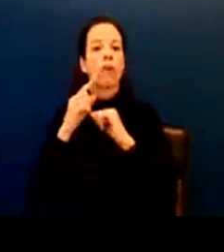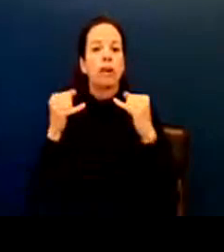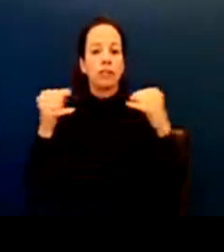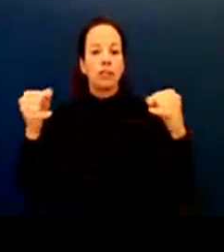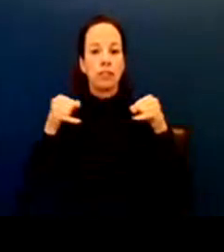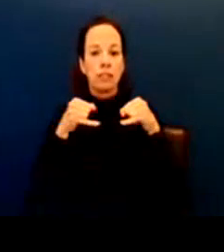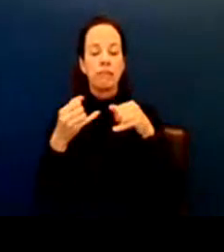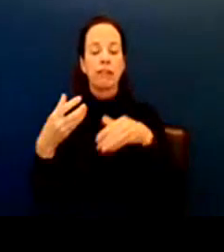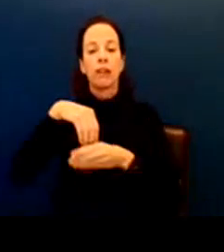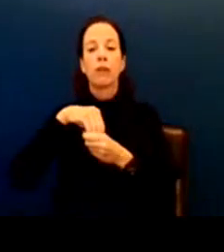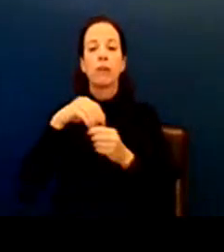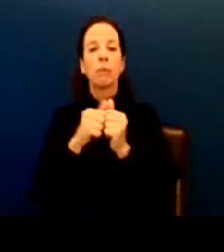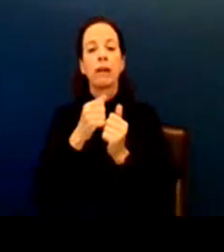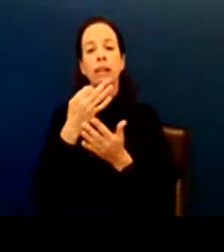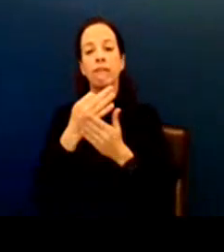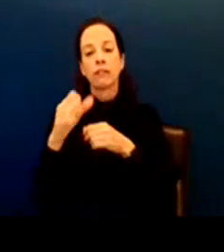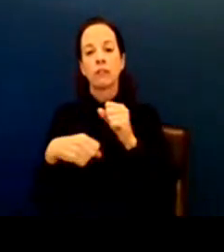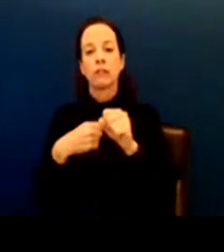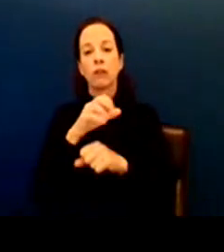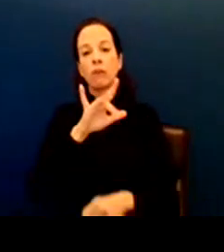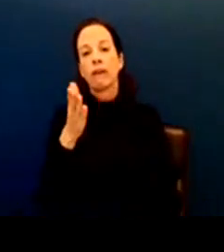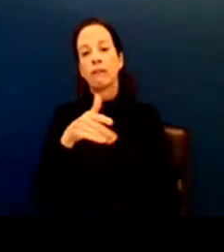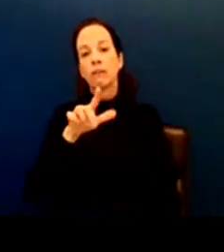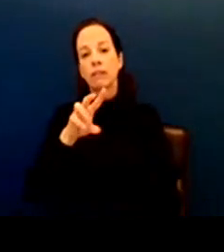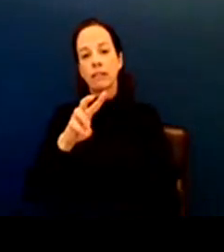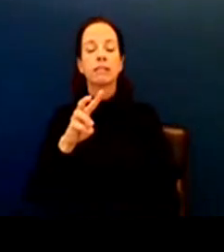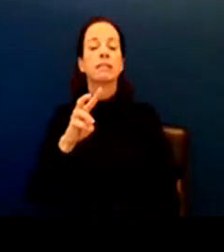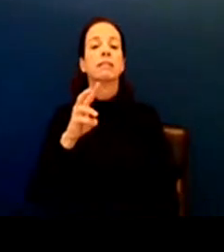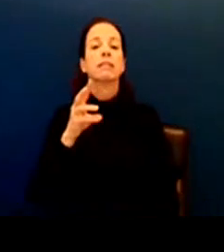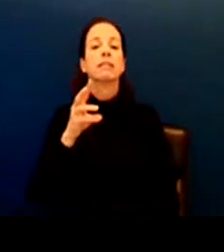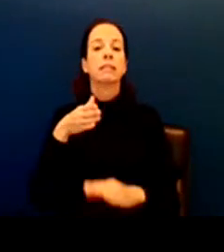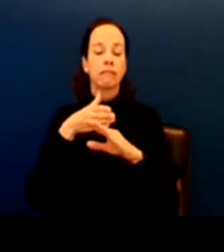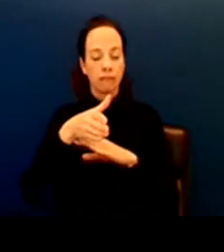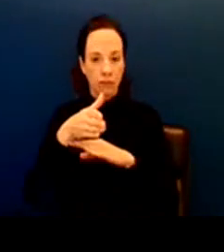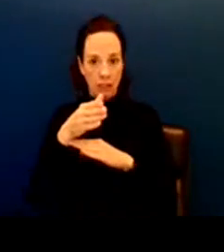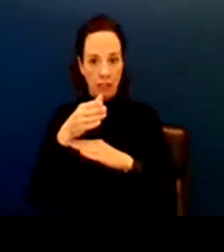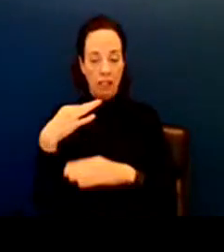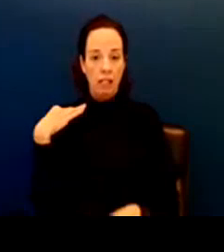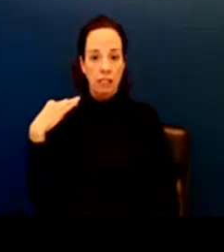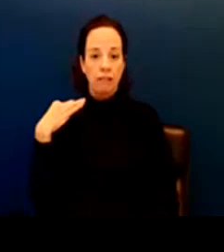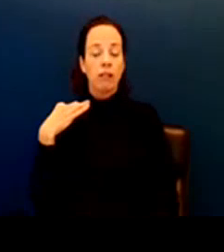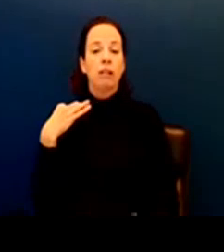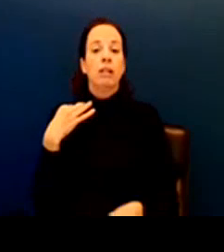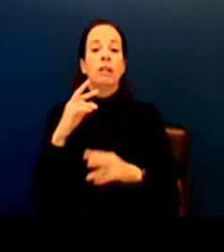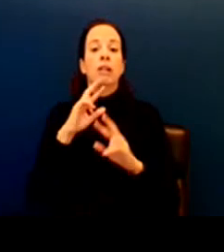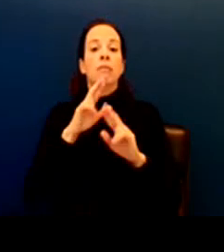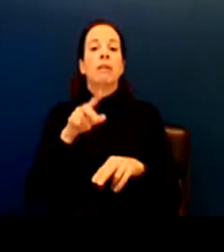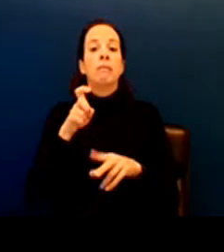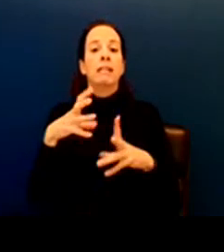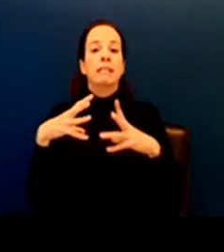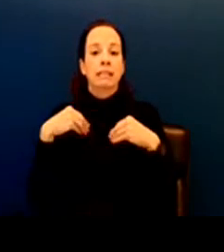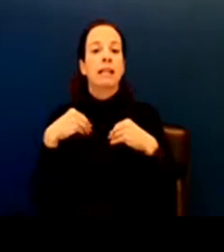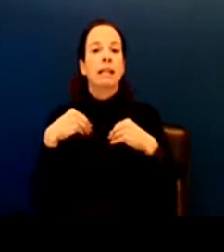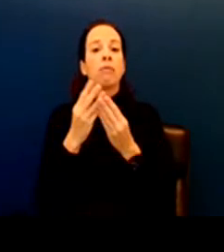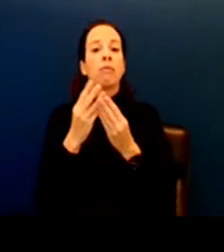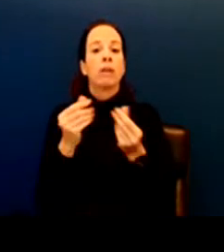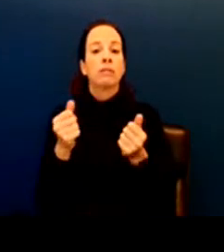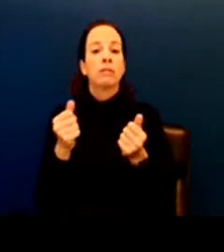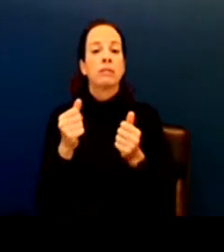fiscal year 25-26 subsequent eligibility report, jurisdictions must adopt by resolution a list of